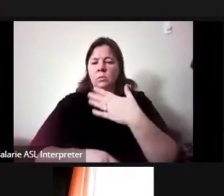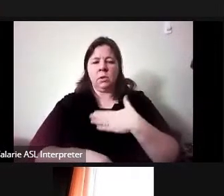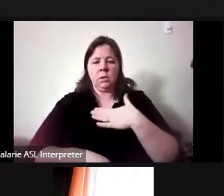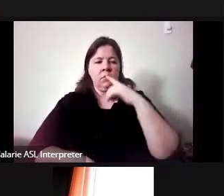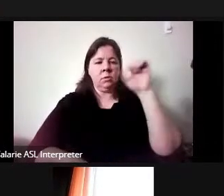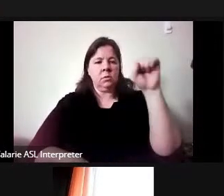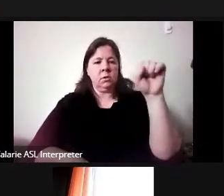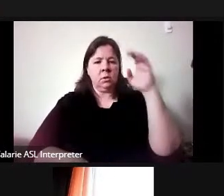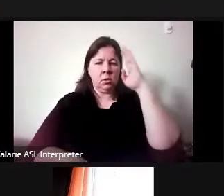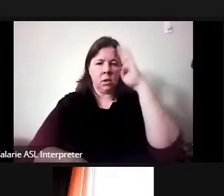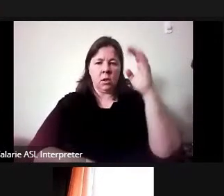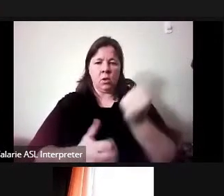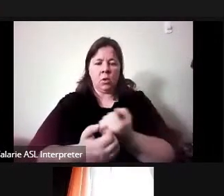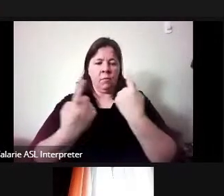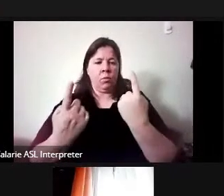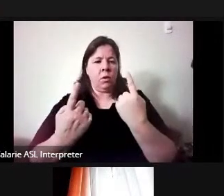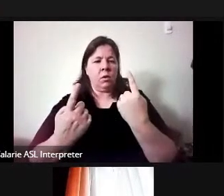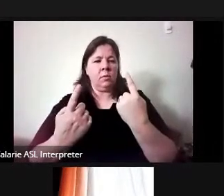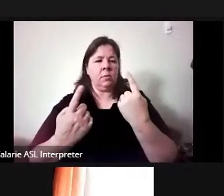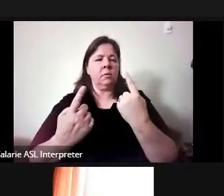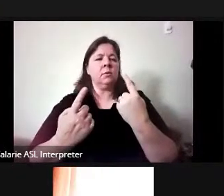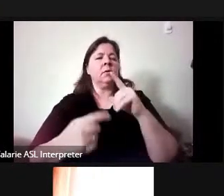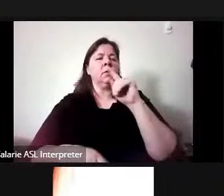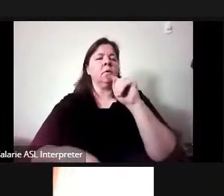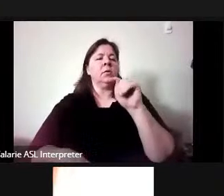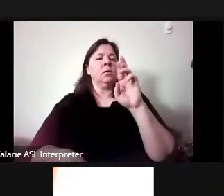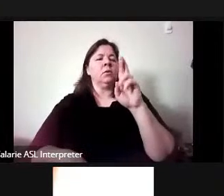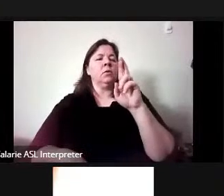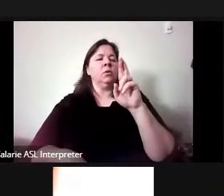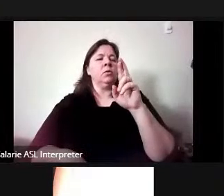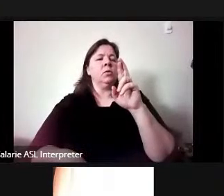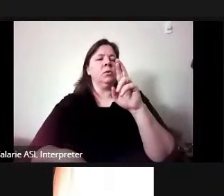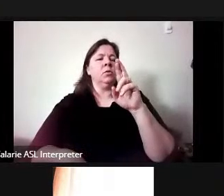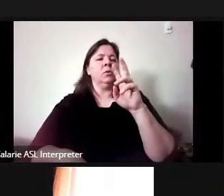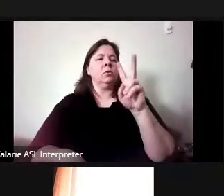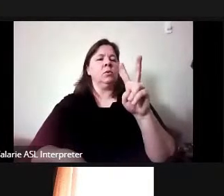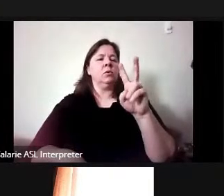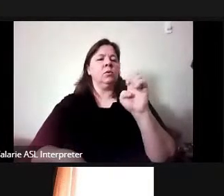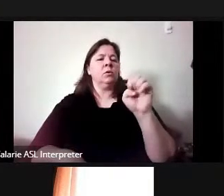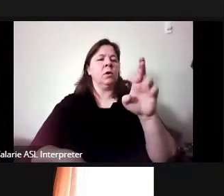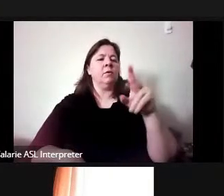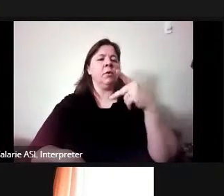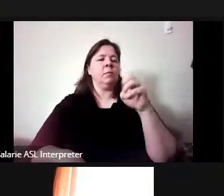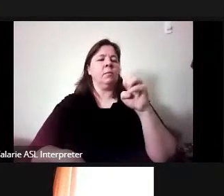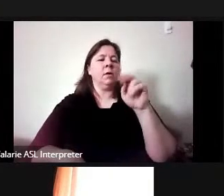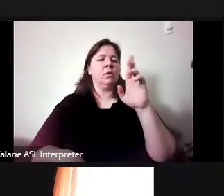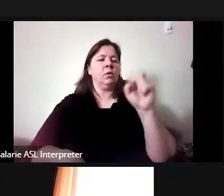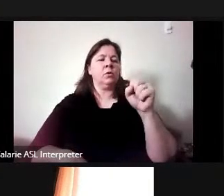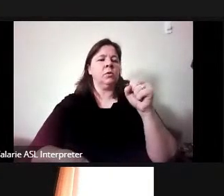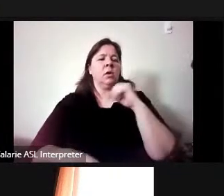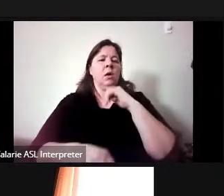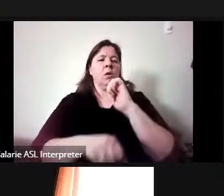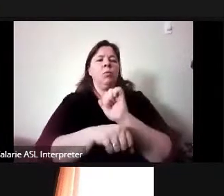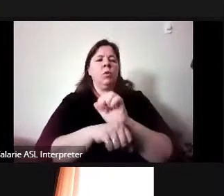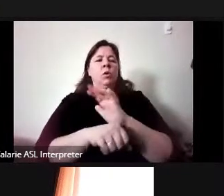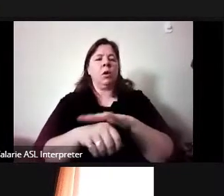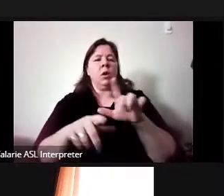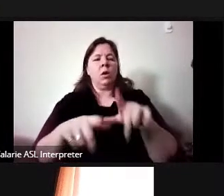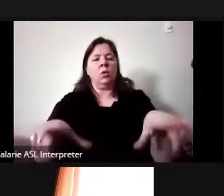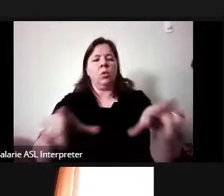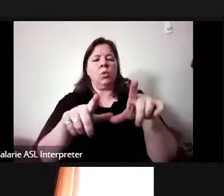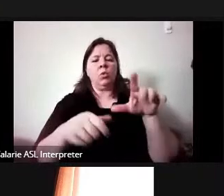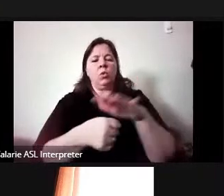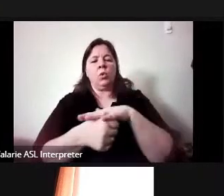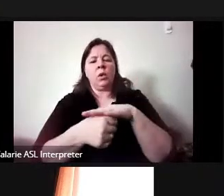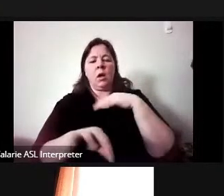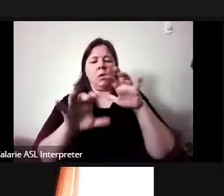Yeah, hi everybody. Trevor Peters here. There you are. How's it? Working on location today. I was just typing into the